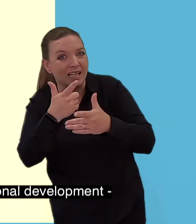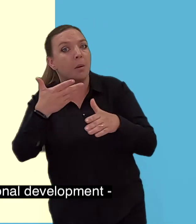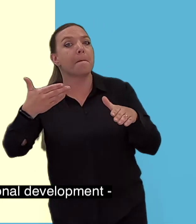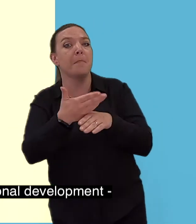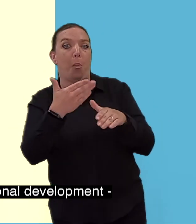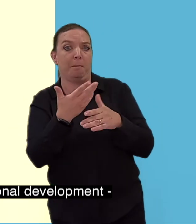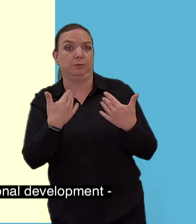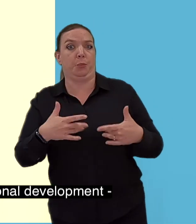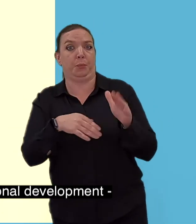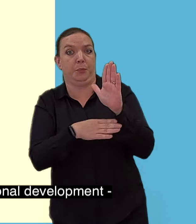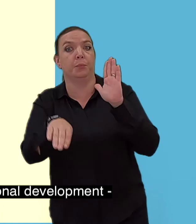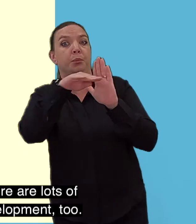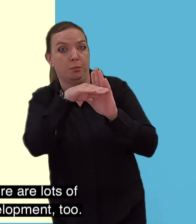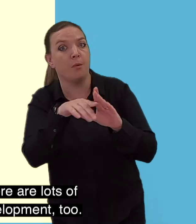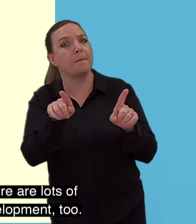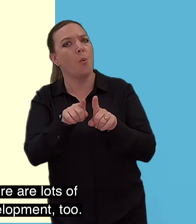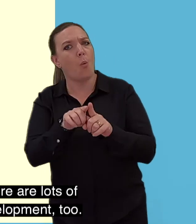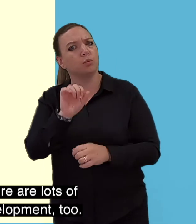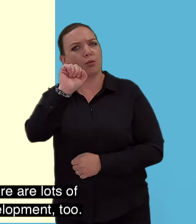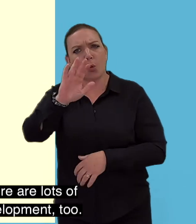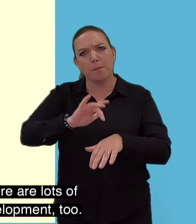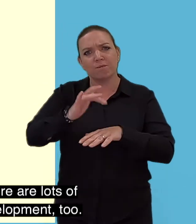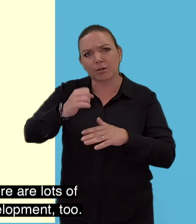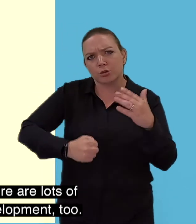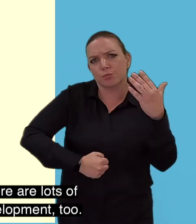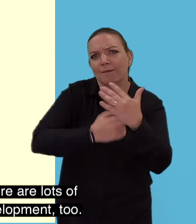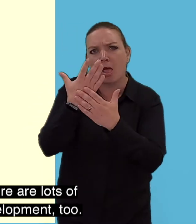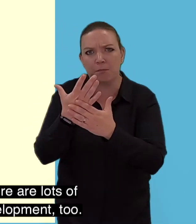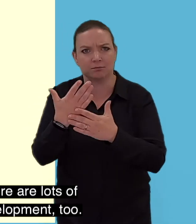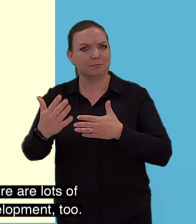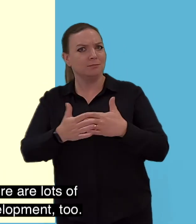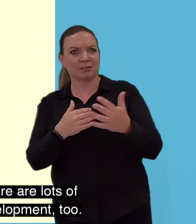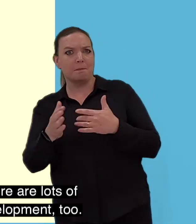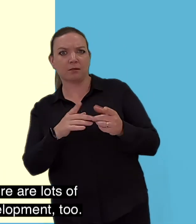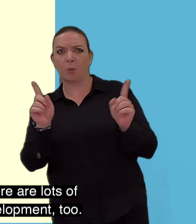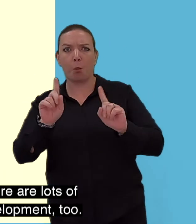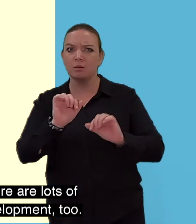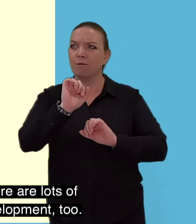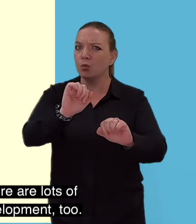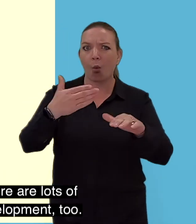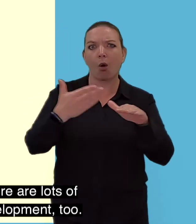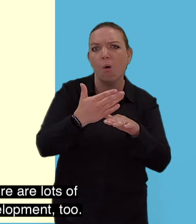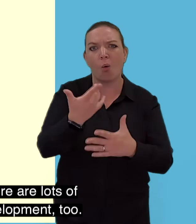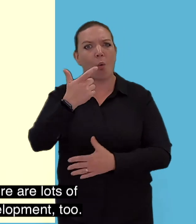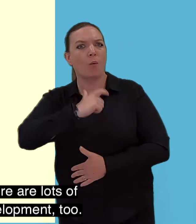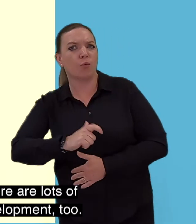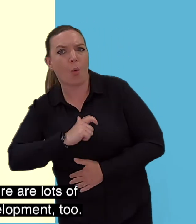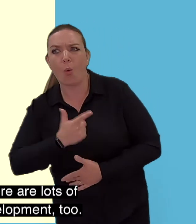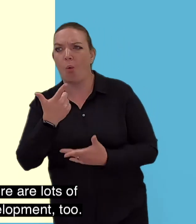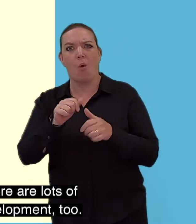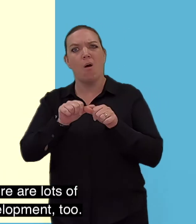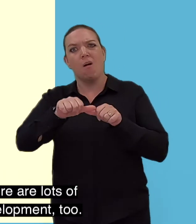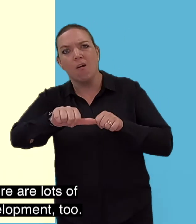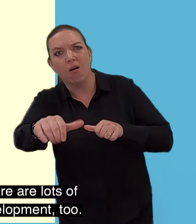professional development, whichever sector or role you come from, or whatever you do next. And there are lots of ways it will support you in your